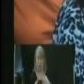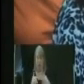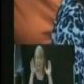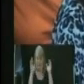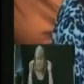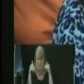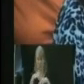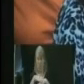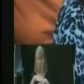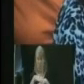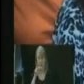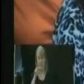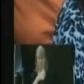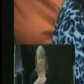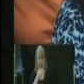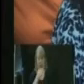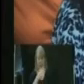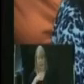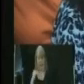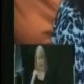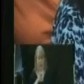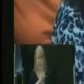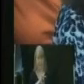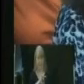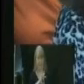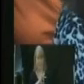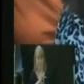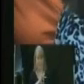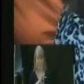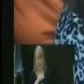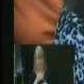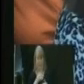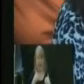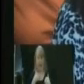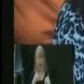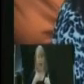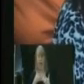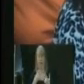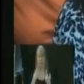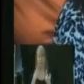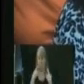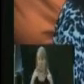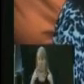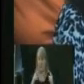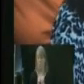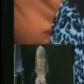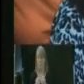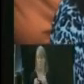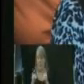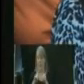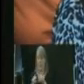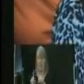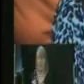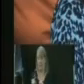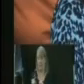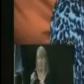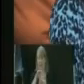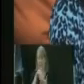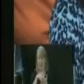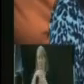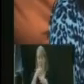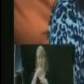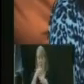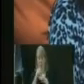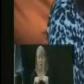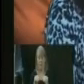my students and my staff and have productive conversations with a variety of central office support personnel.